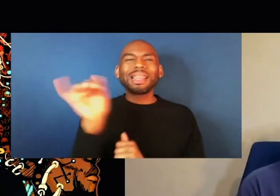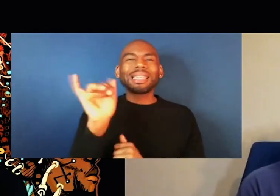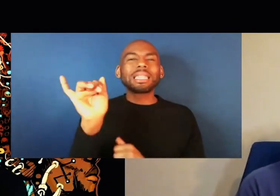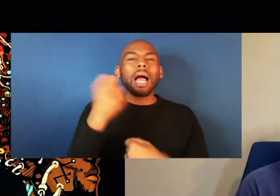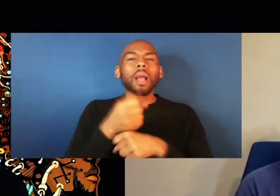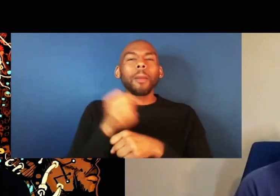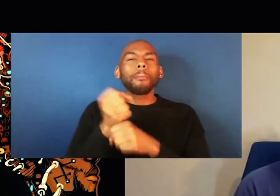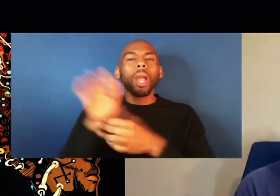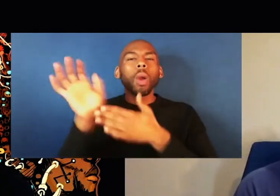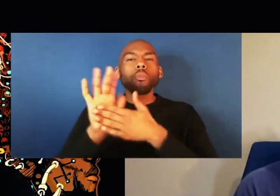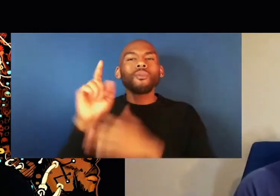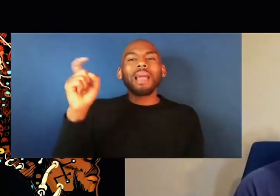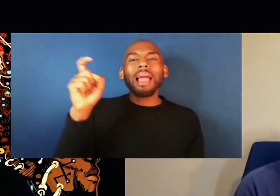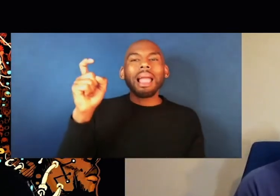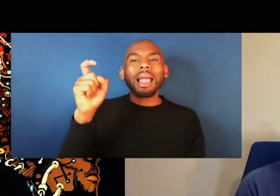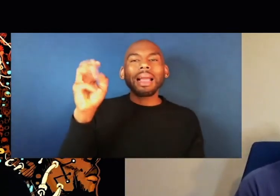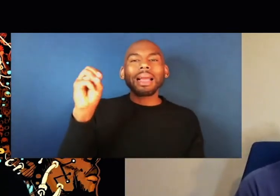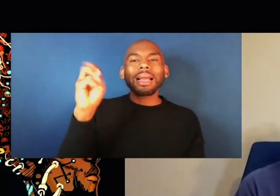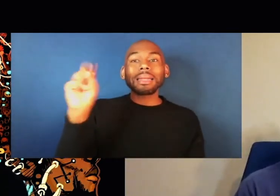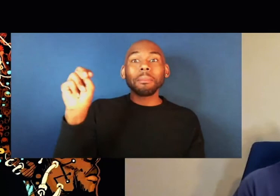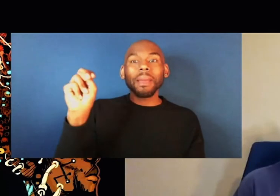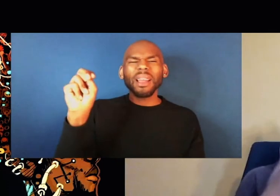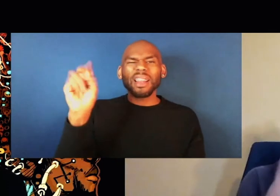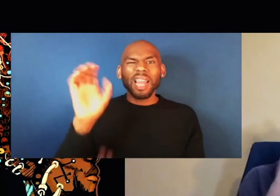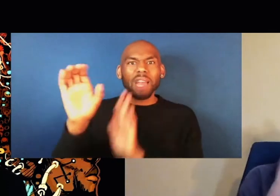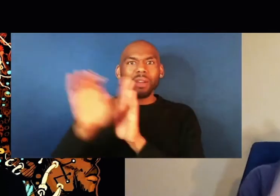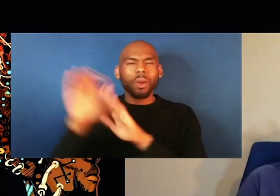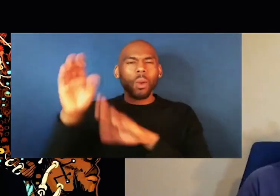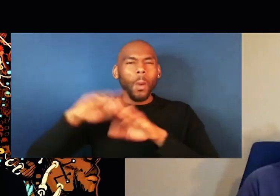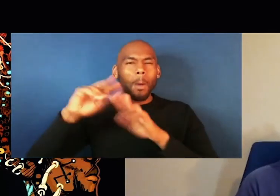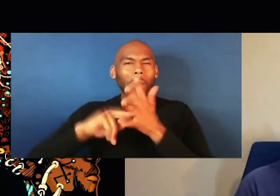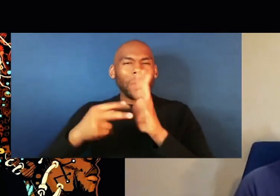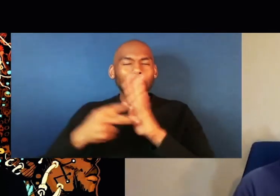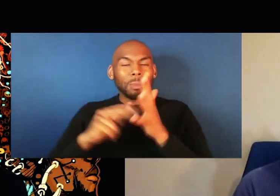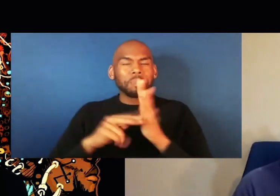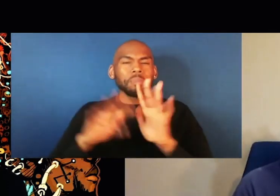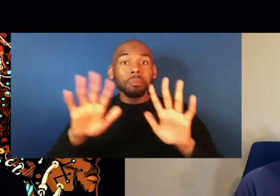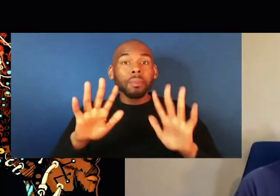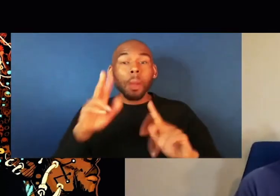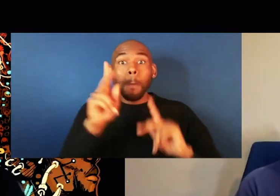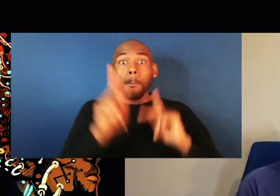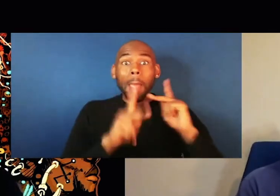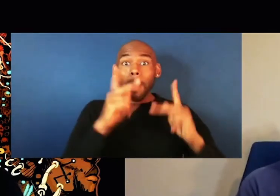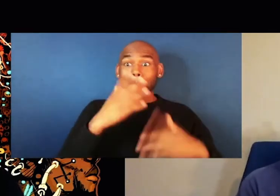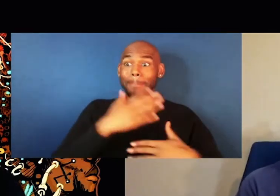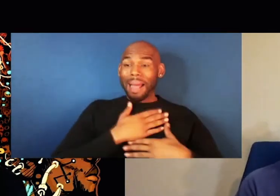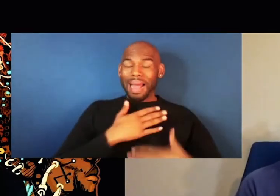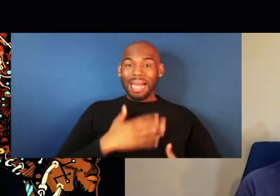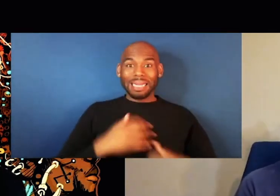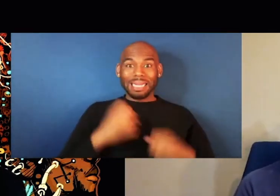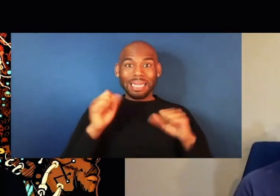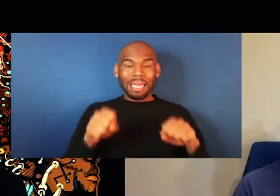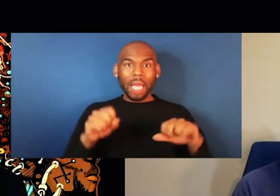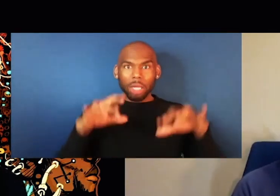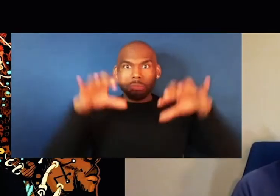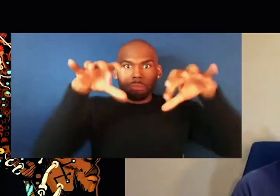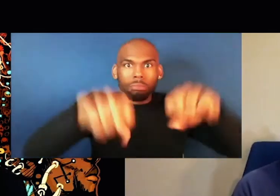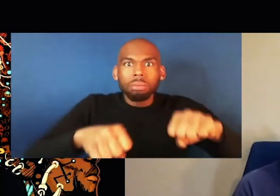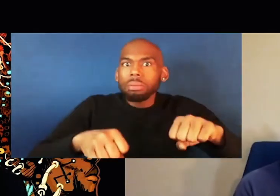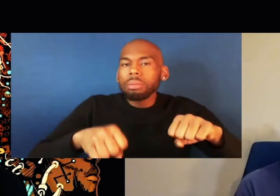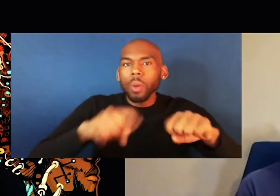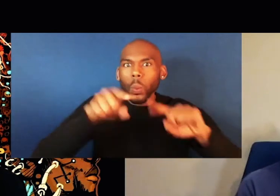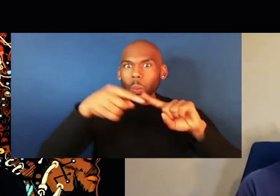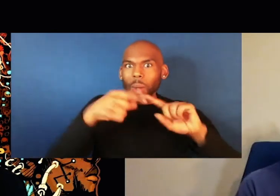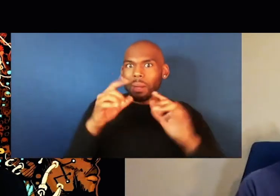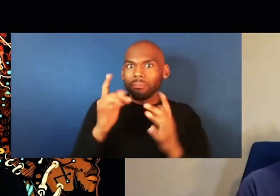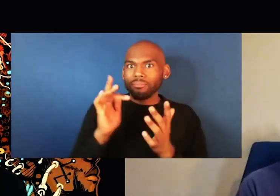to make the X-Men on purpose, right? To a certain degree, because he's trying to create people whose bodies he could inhabit and stuff when he feels